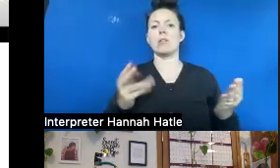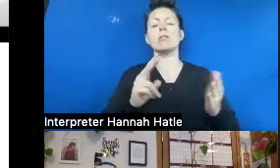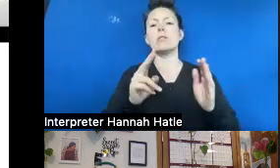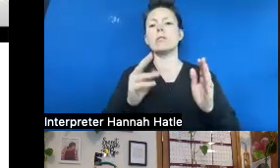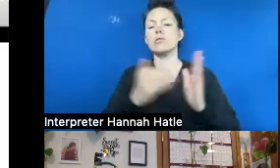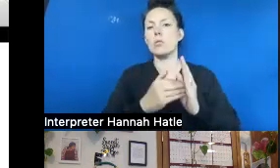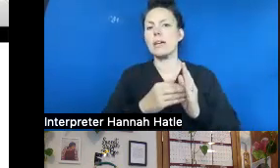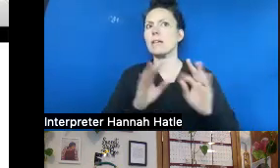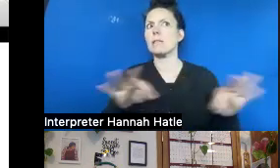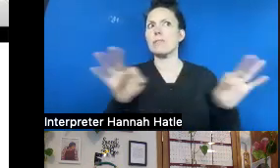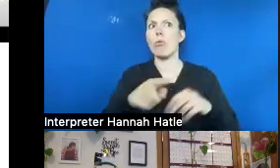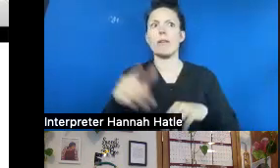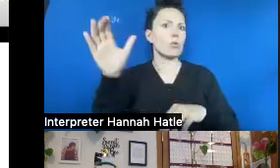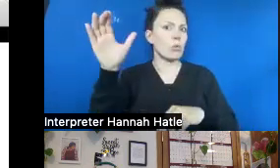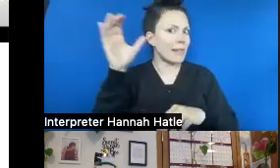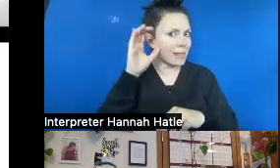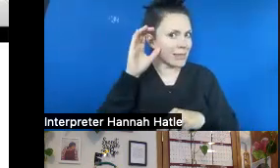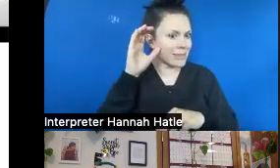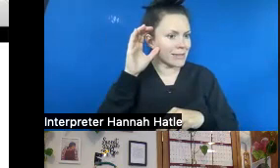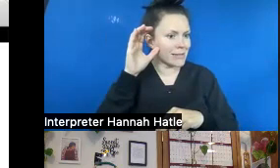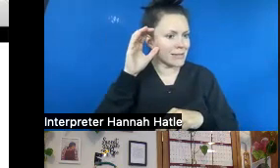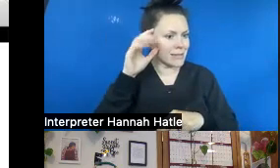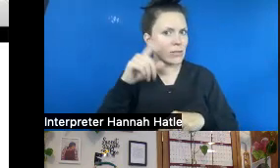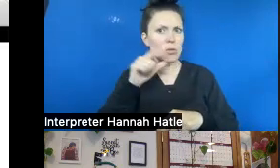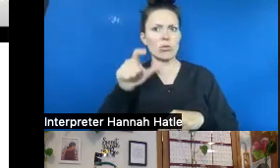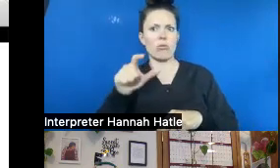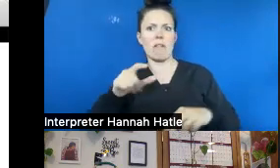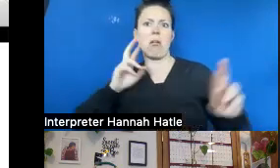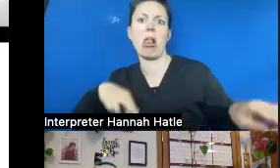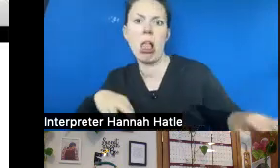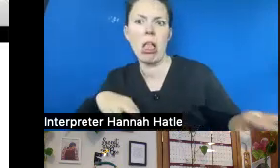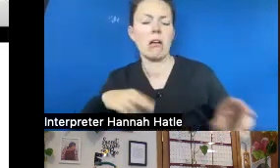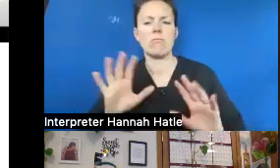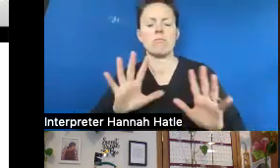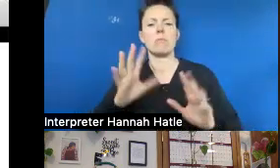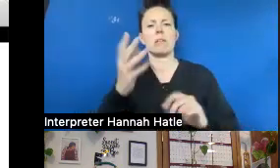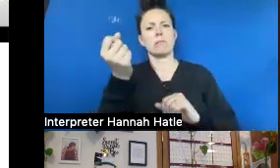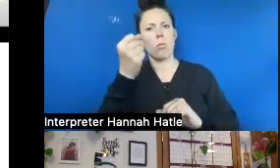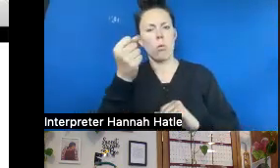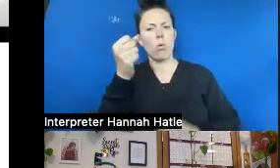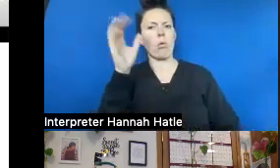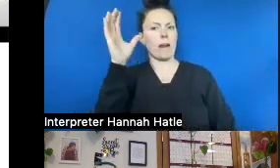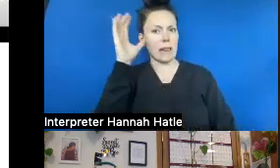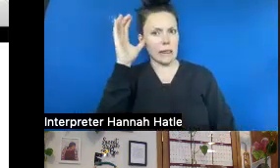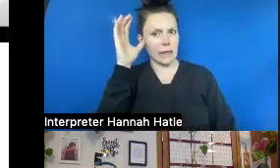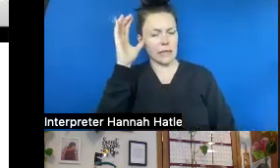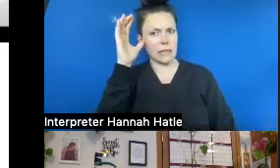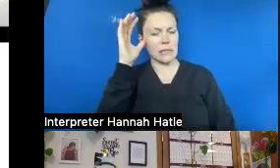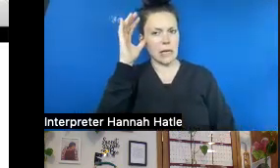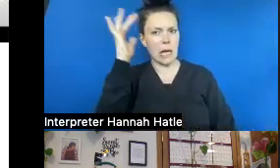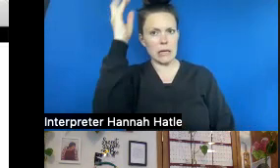a response or thinking of a response, but just to listen, you'll hear more and more about what's